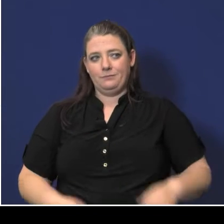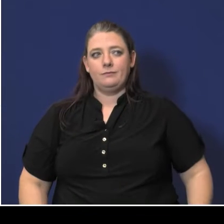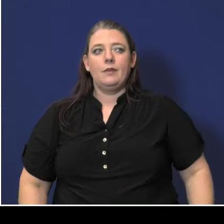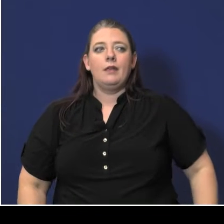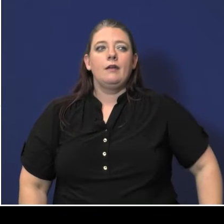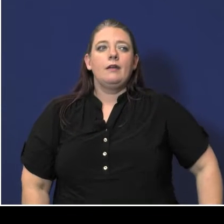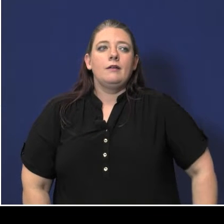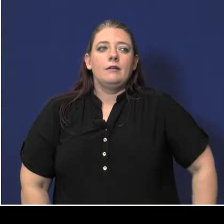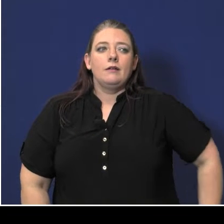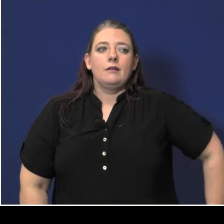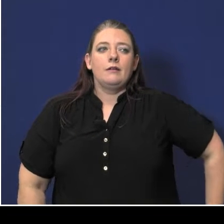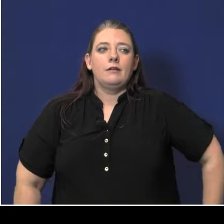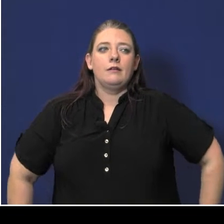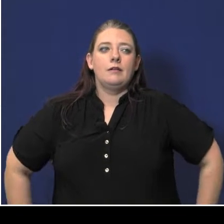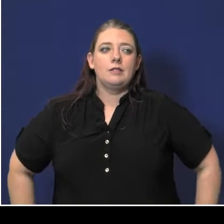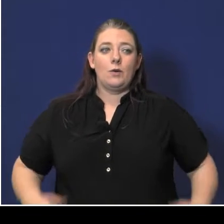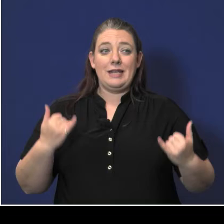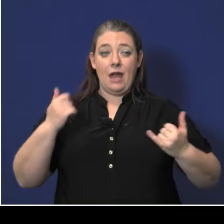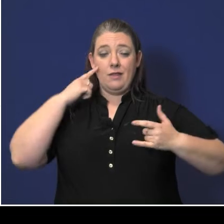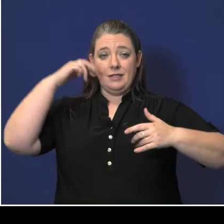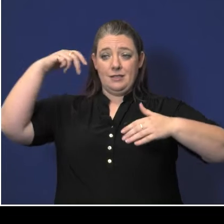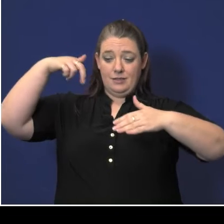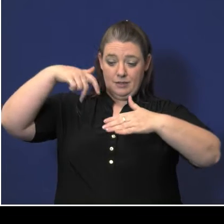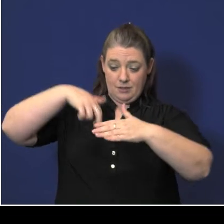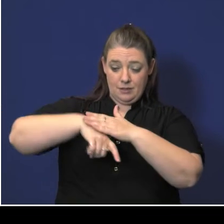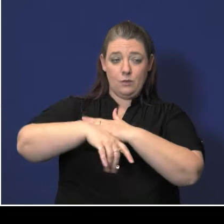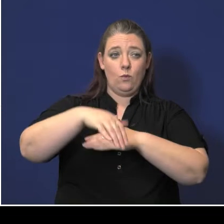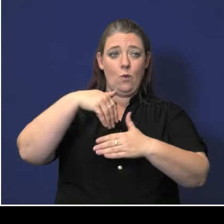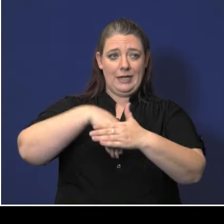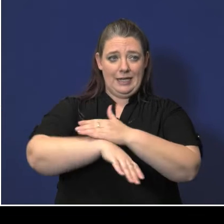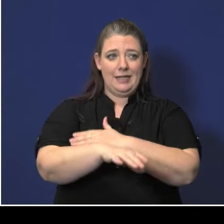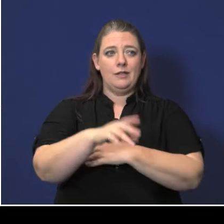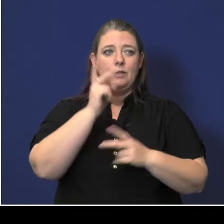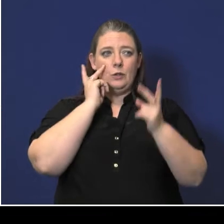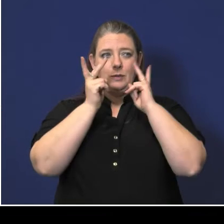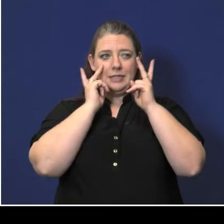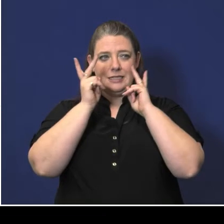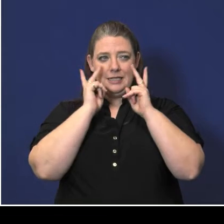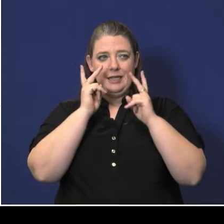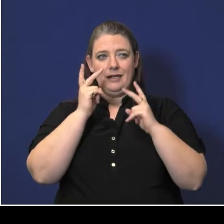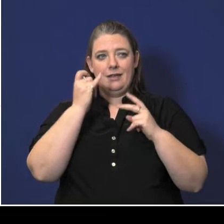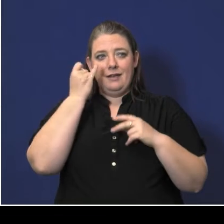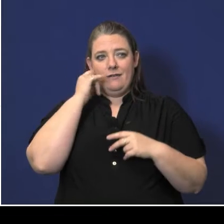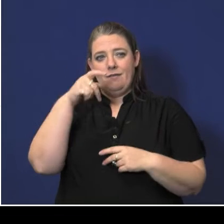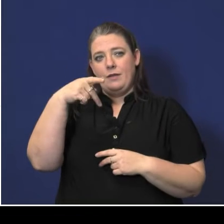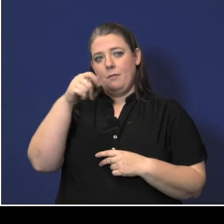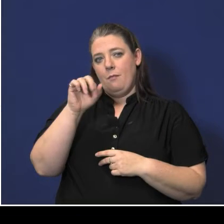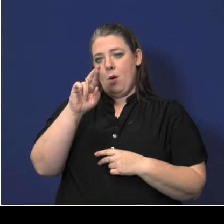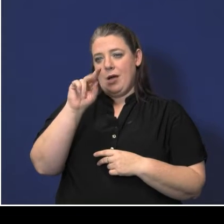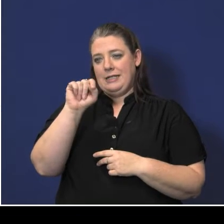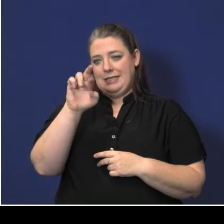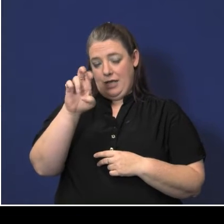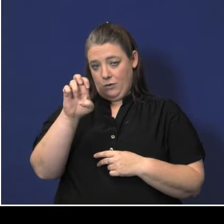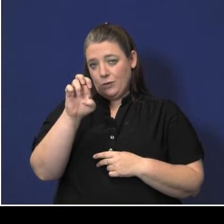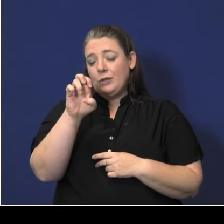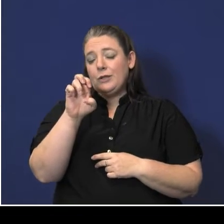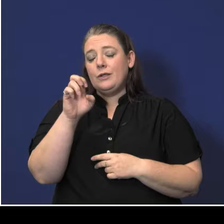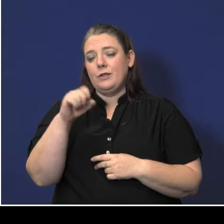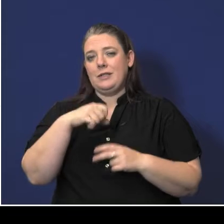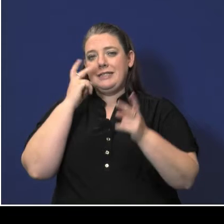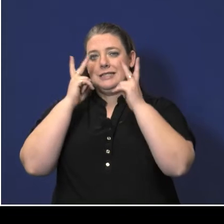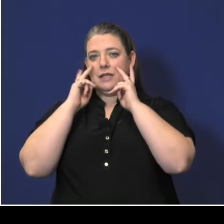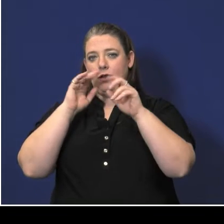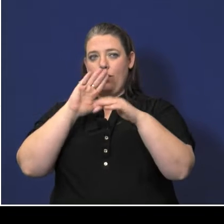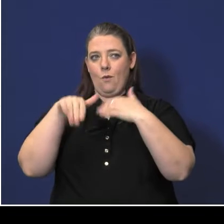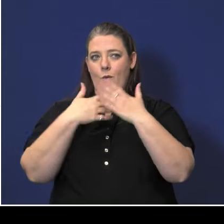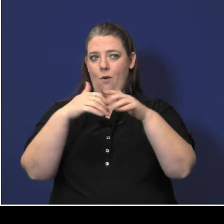So now this is walking in toward the back. So this is where you get to see if you are on the parterre. So it's you get to see the whole